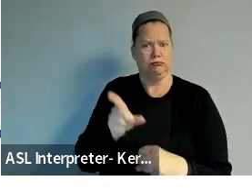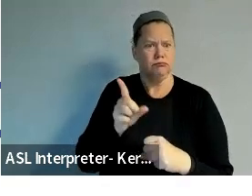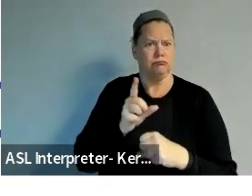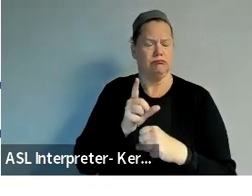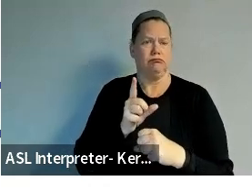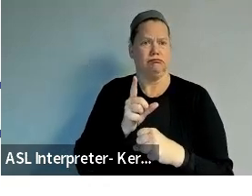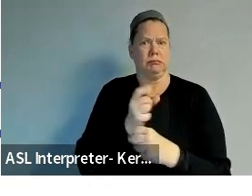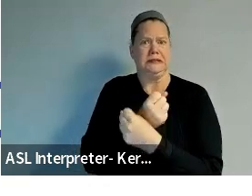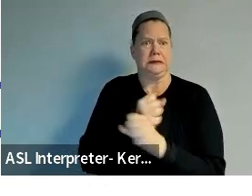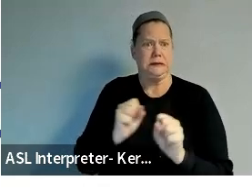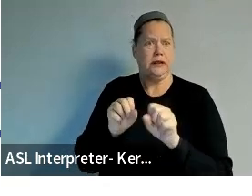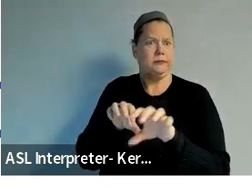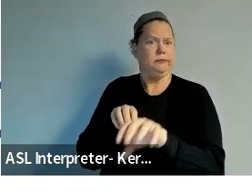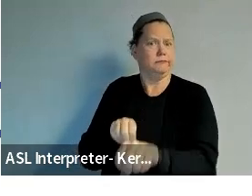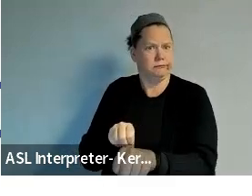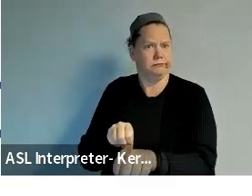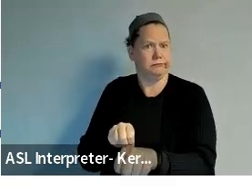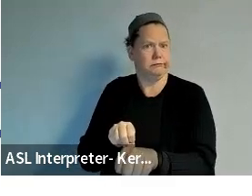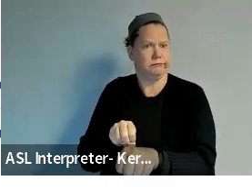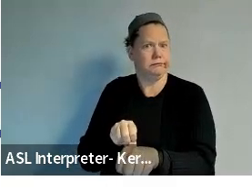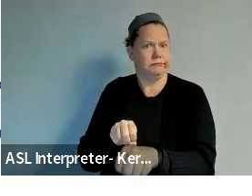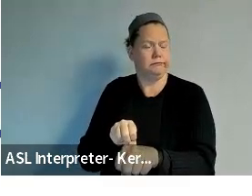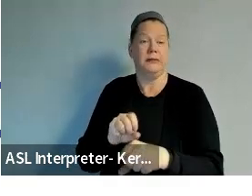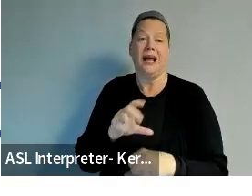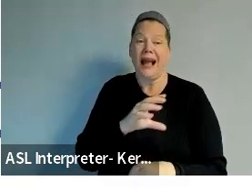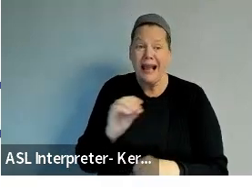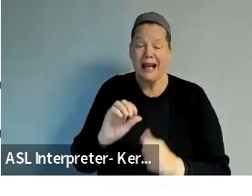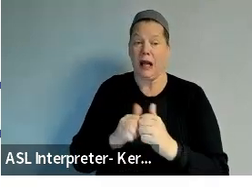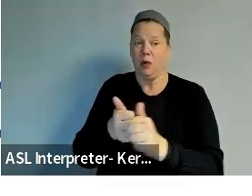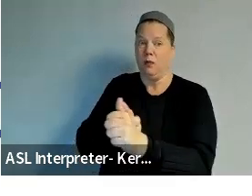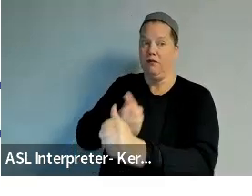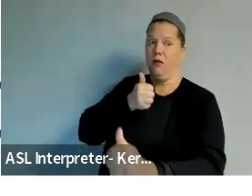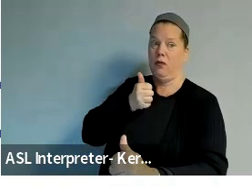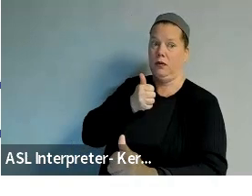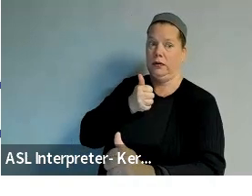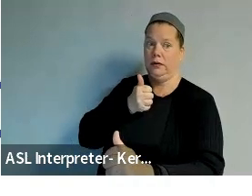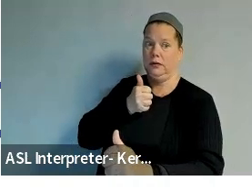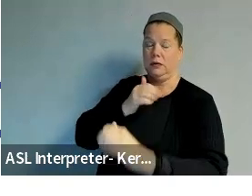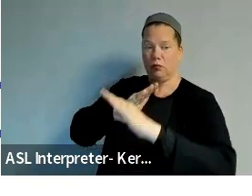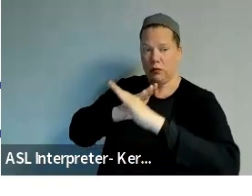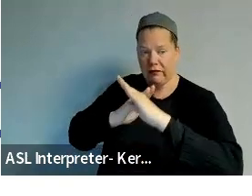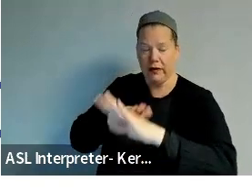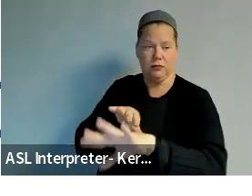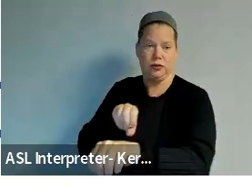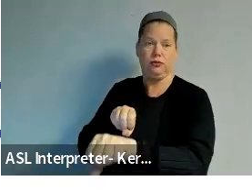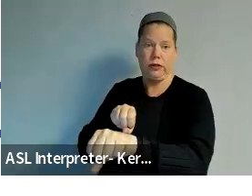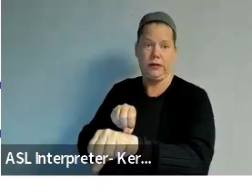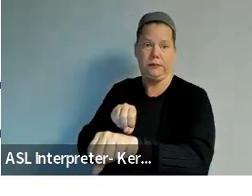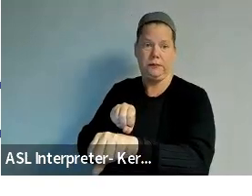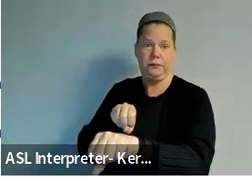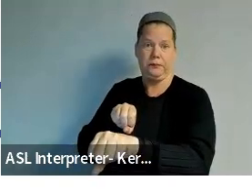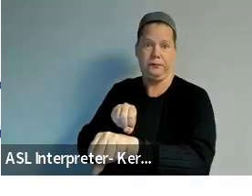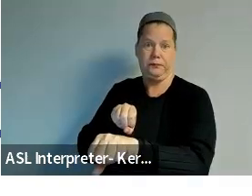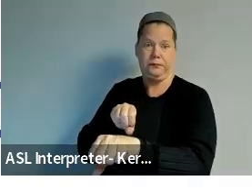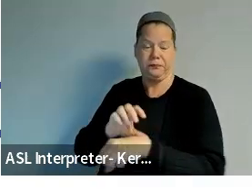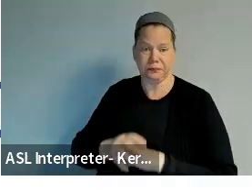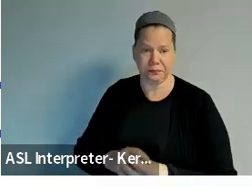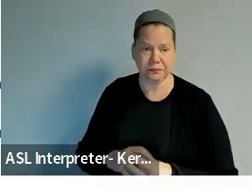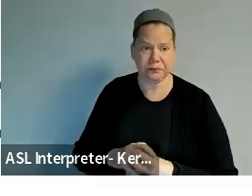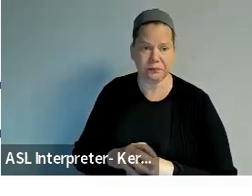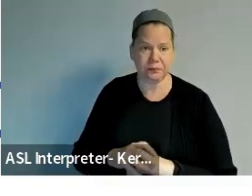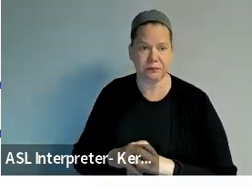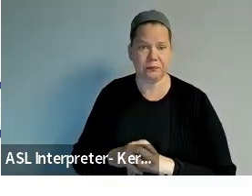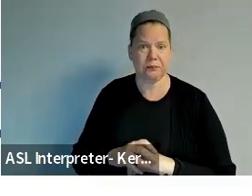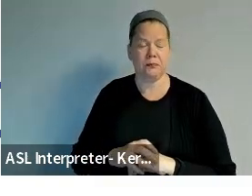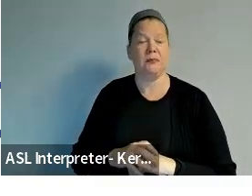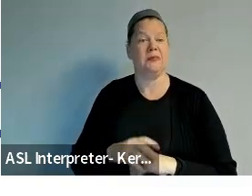training for how to correctly minimize events to prevent restraints and when they must be used for the